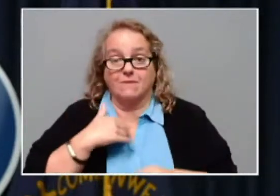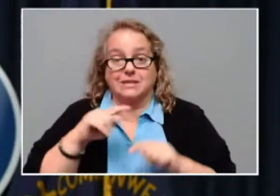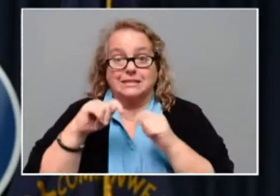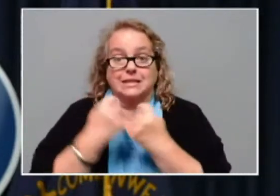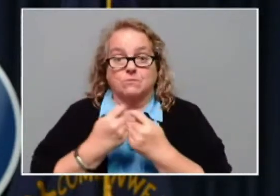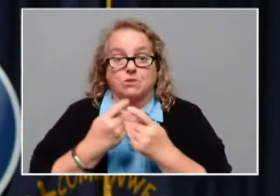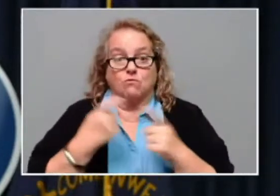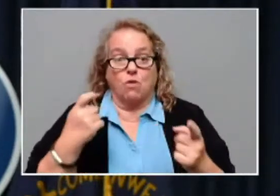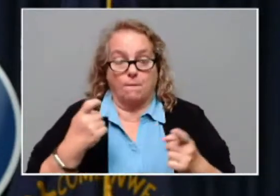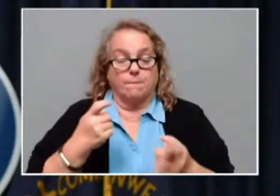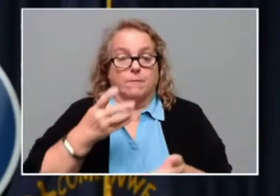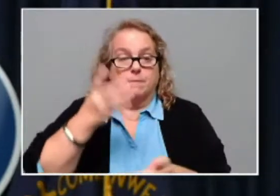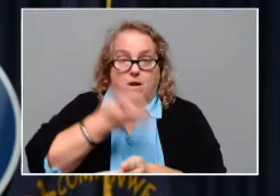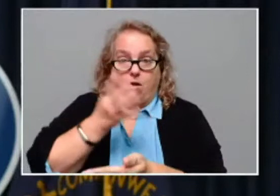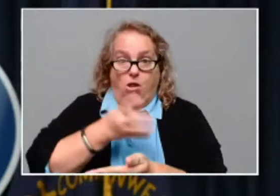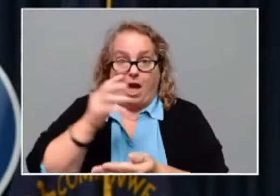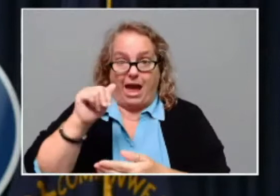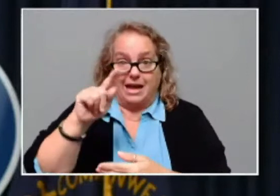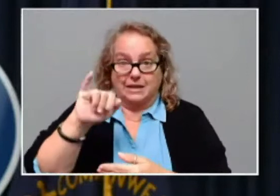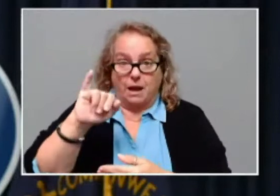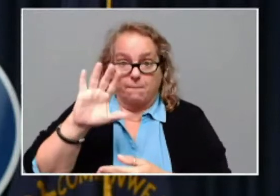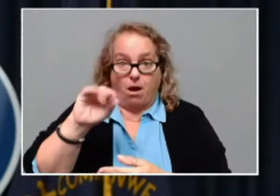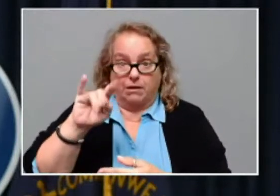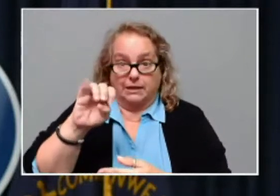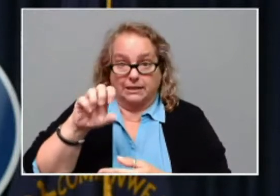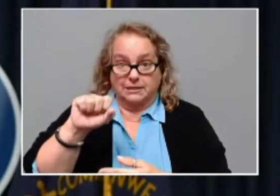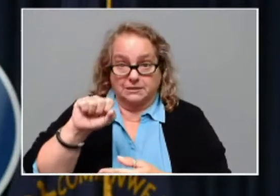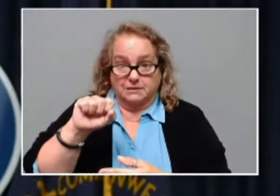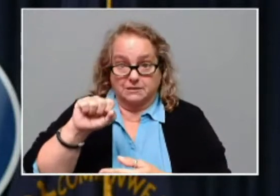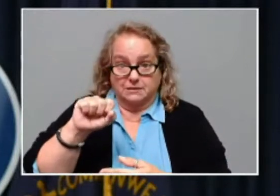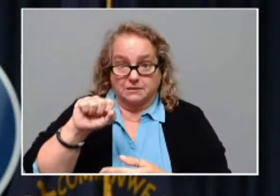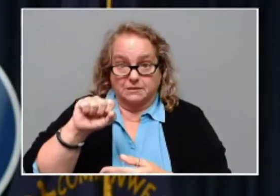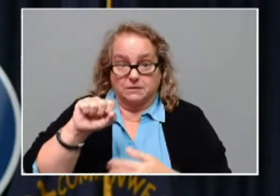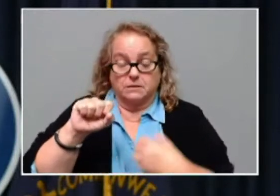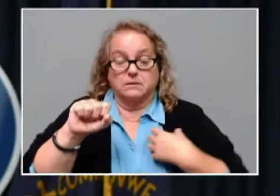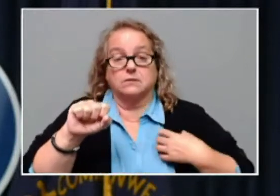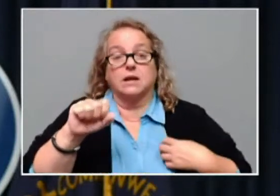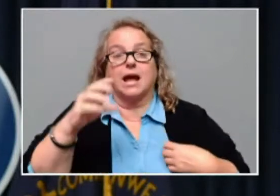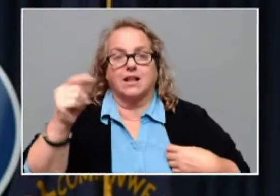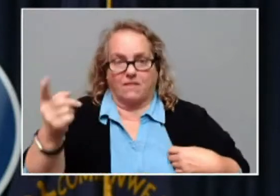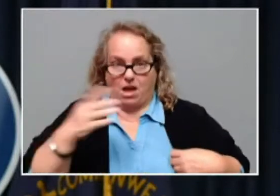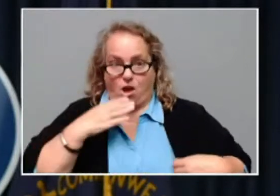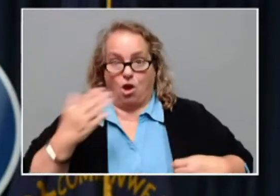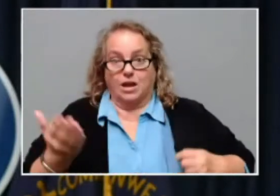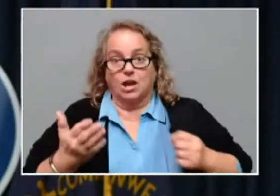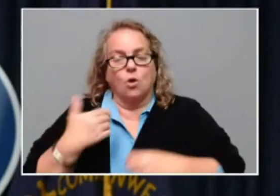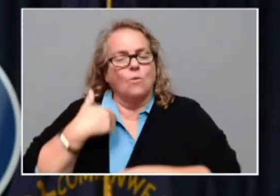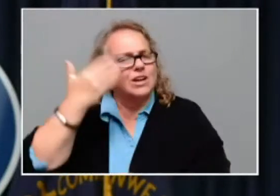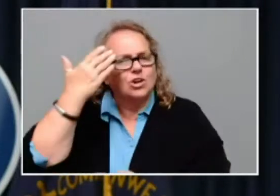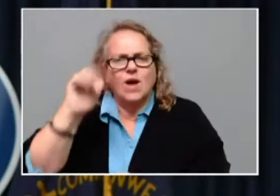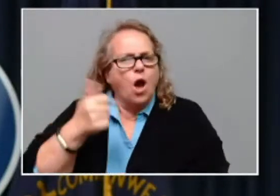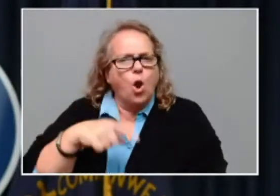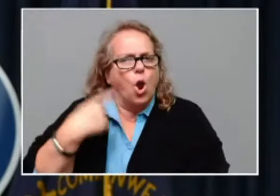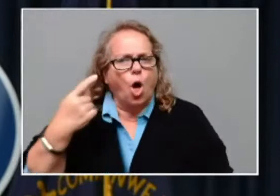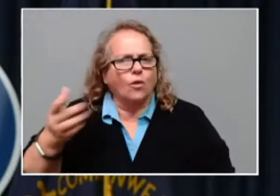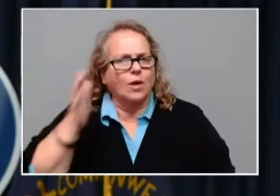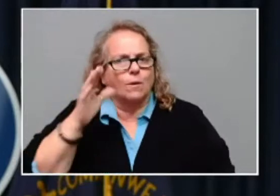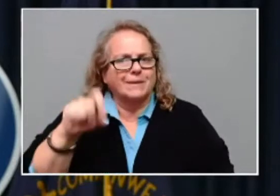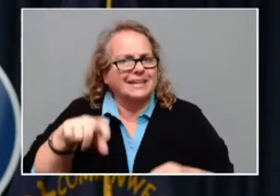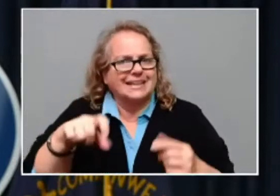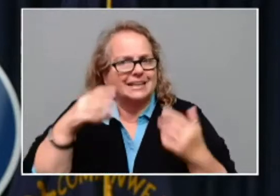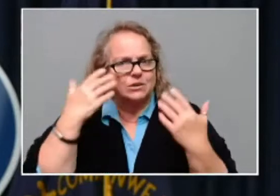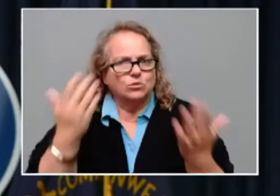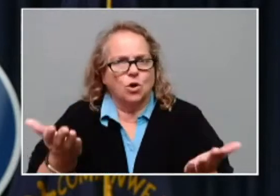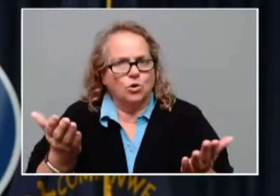antibodies, and they are here. We don't know how long they're going to be needed, because in a very